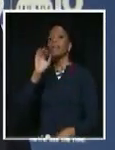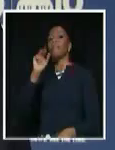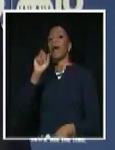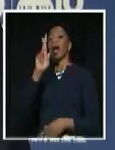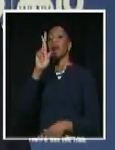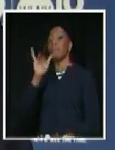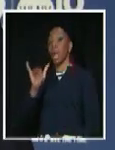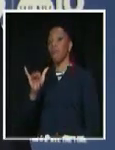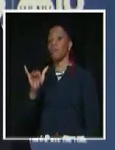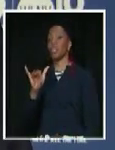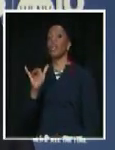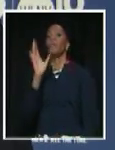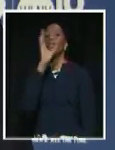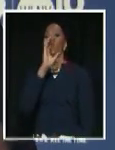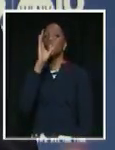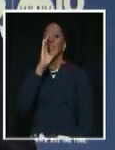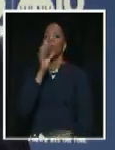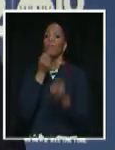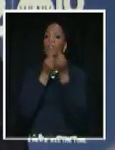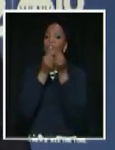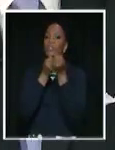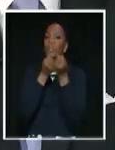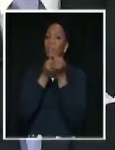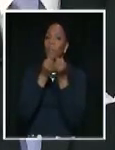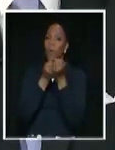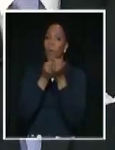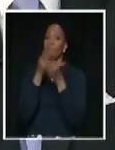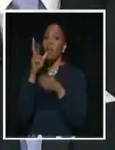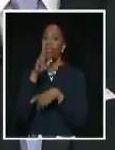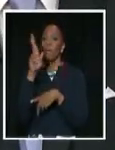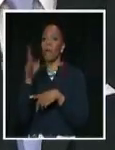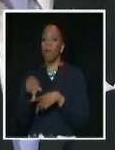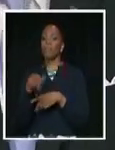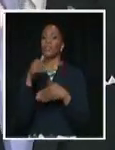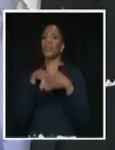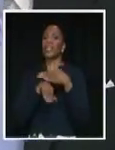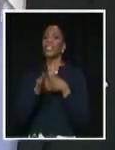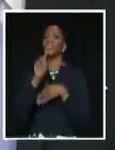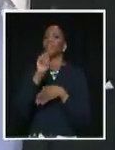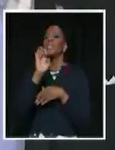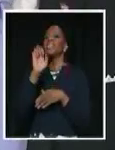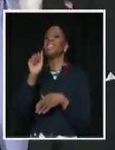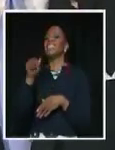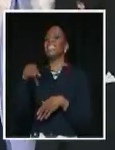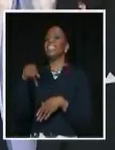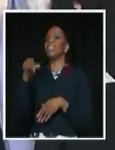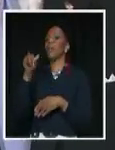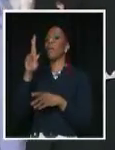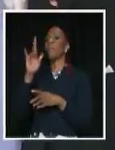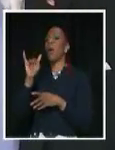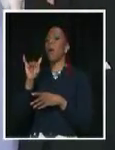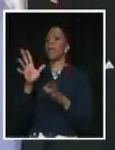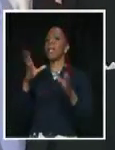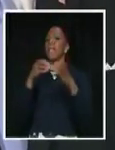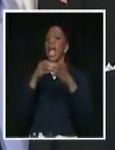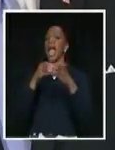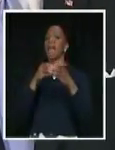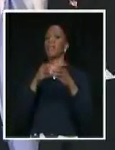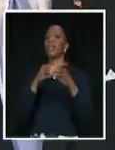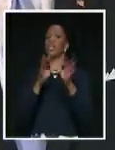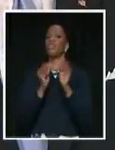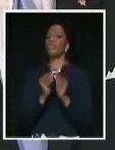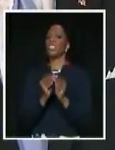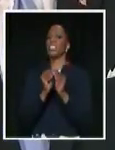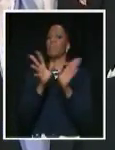support of conservative Republicans, you went to a Tea Party gathering in Staten Island. You explicitly asked for the